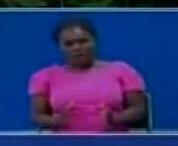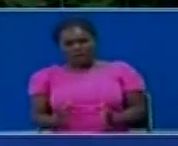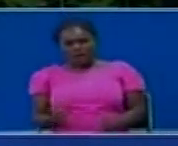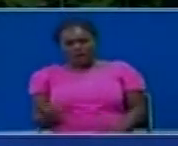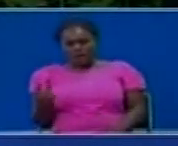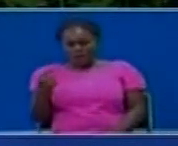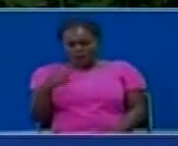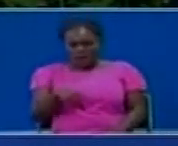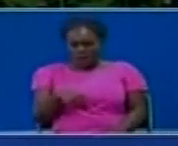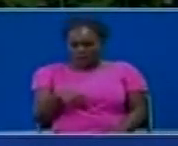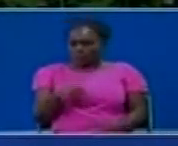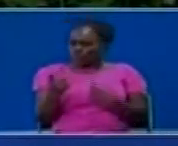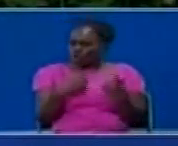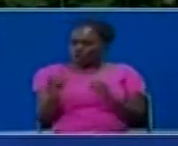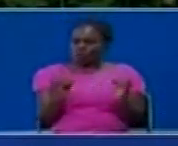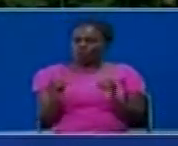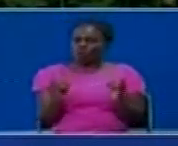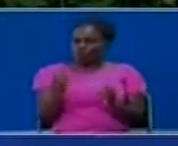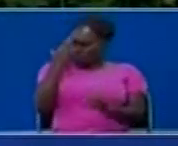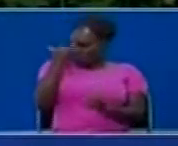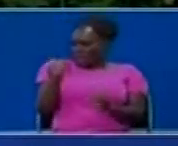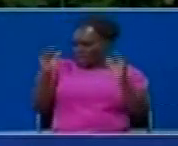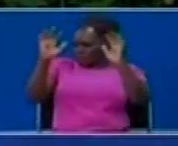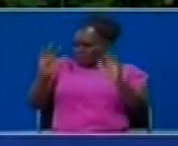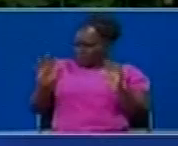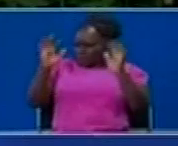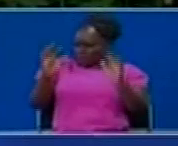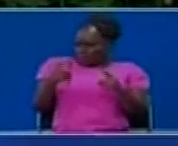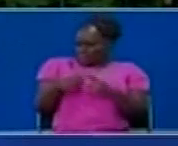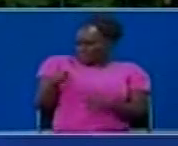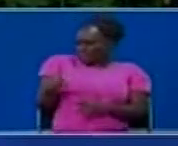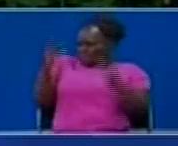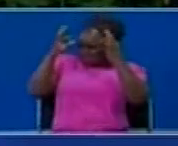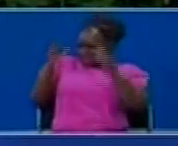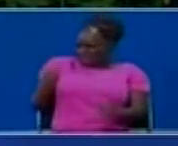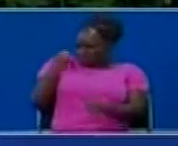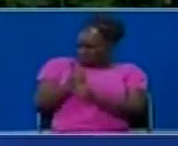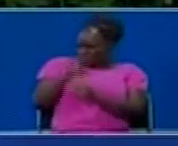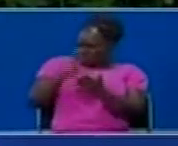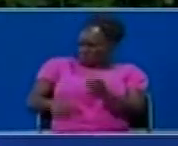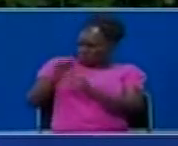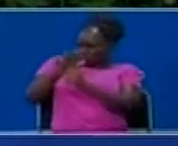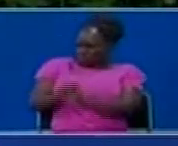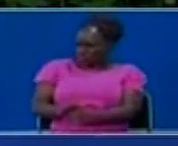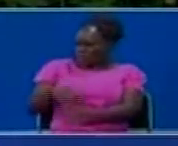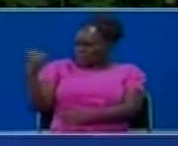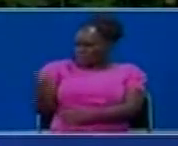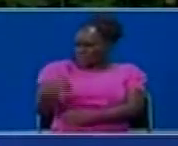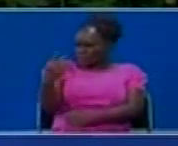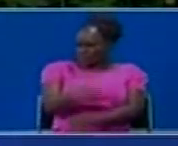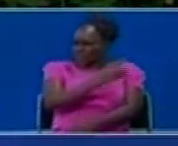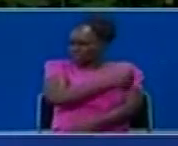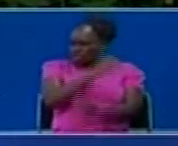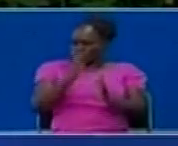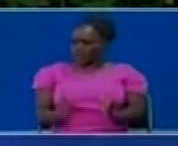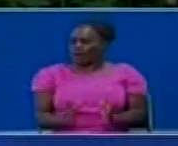and reason out with them why they are on strike. That is resorting to intimidation and a beating and harassment.